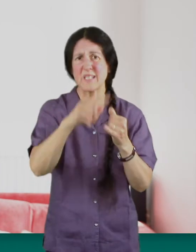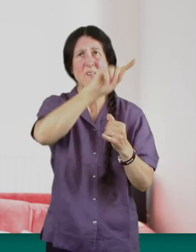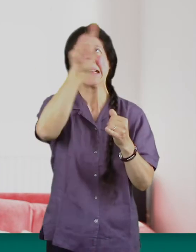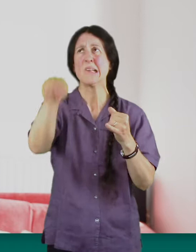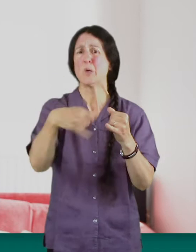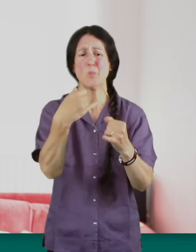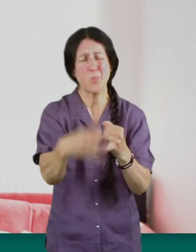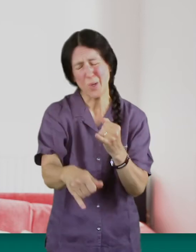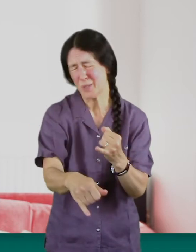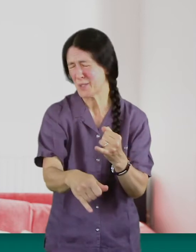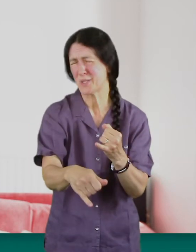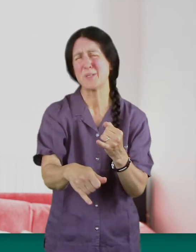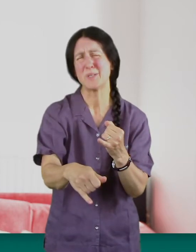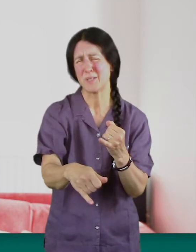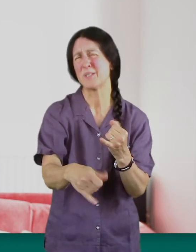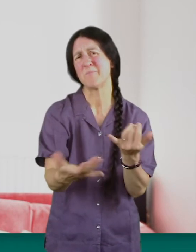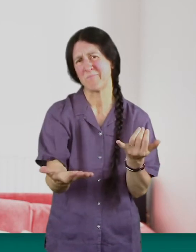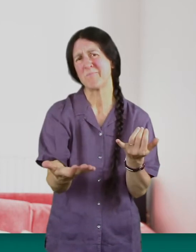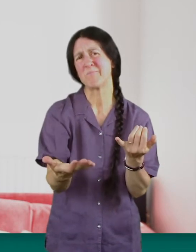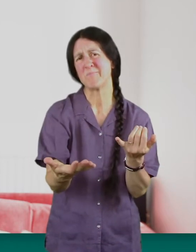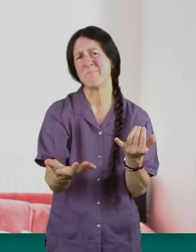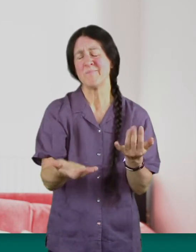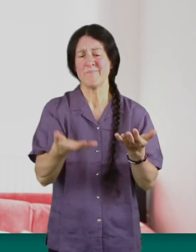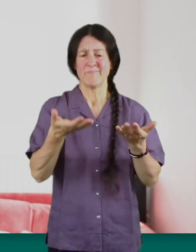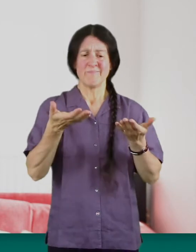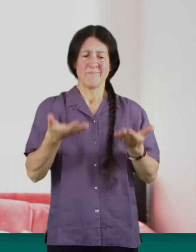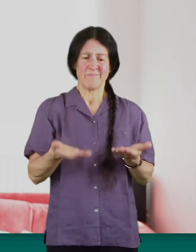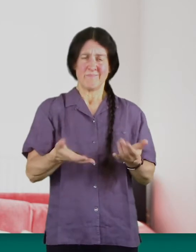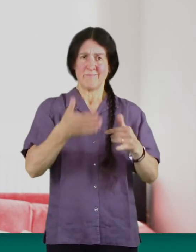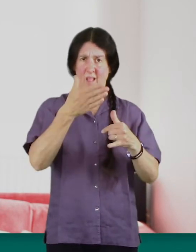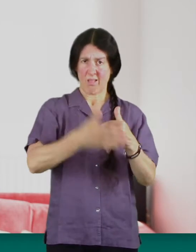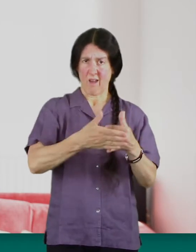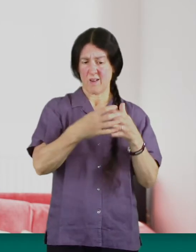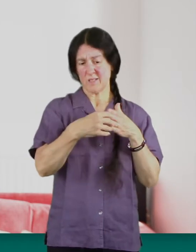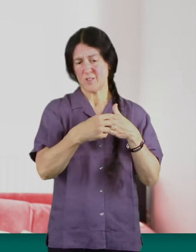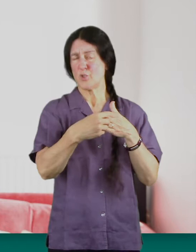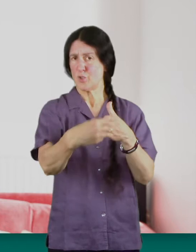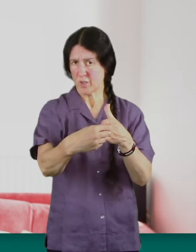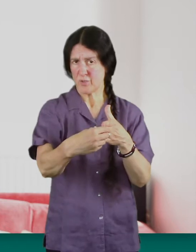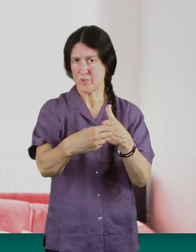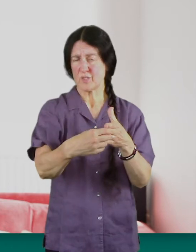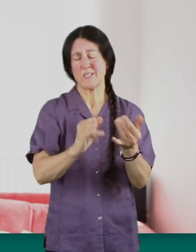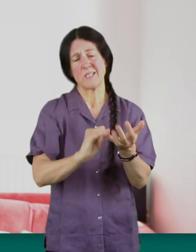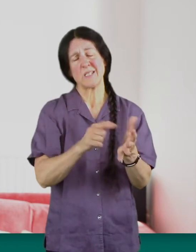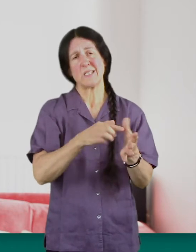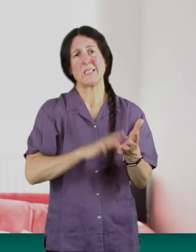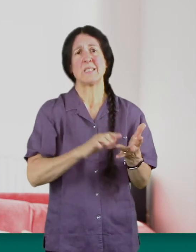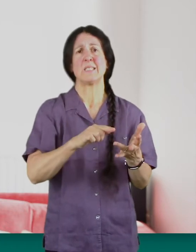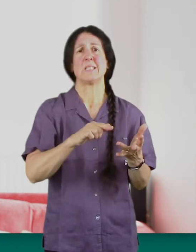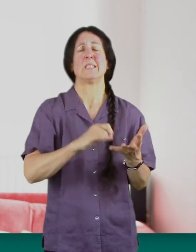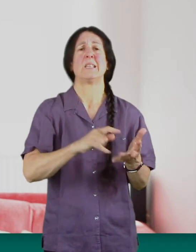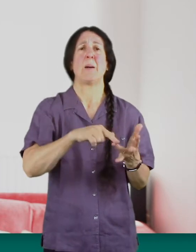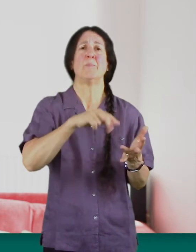worse as the journey through Judges goes on. And here we are, the last judge, Samson, and we're in the